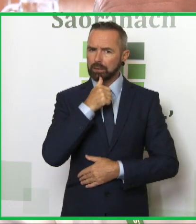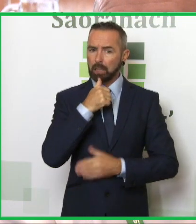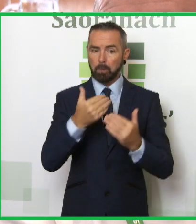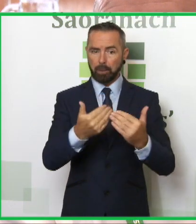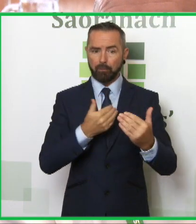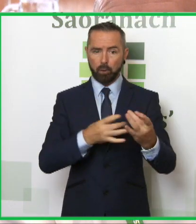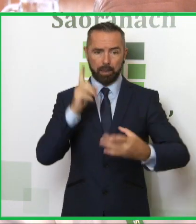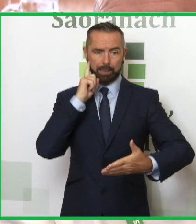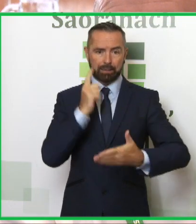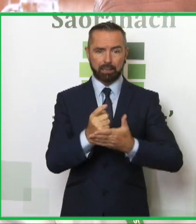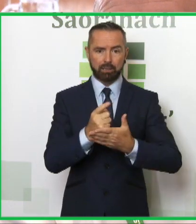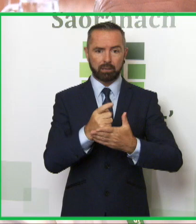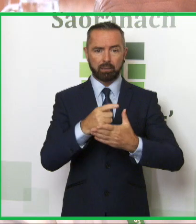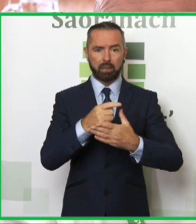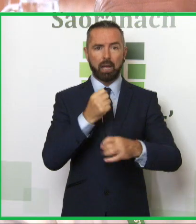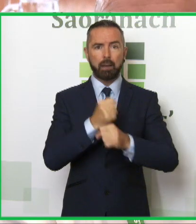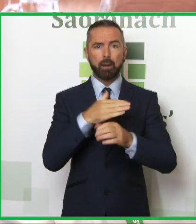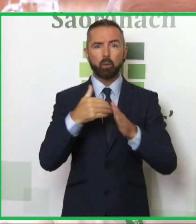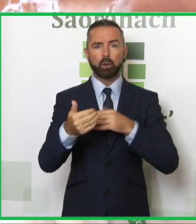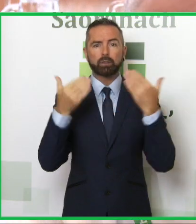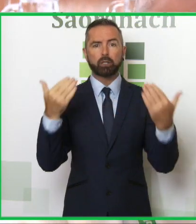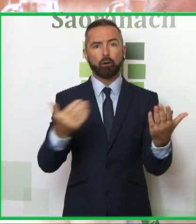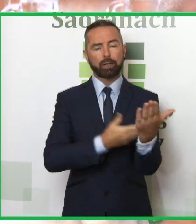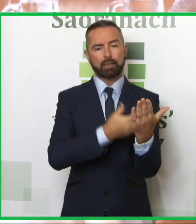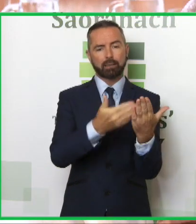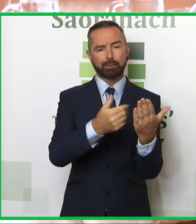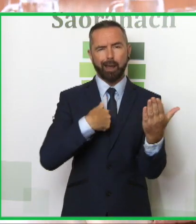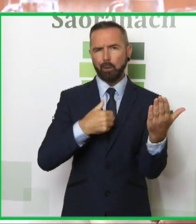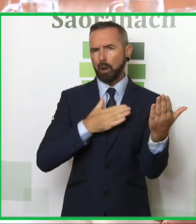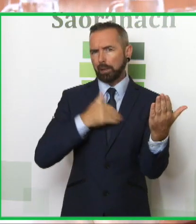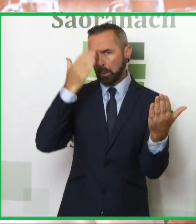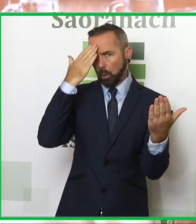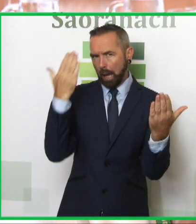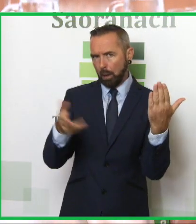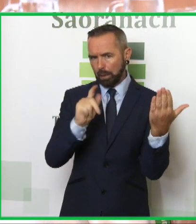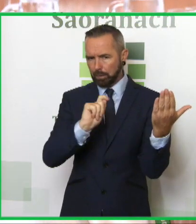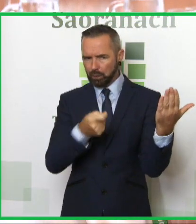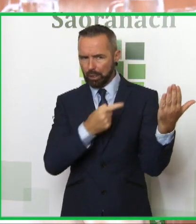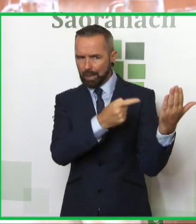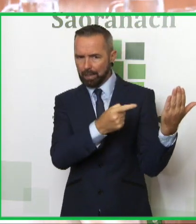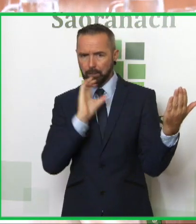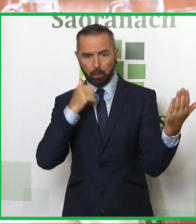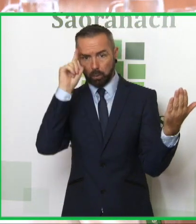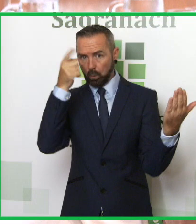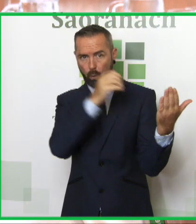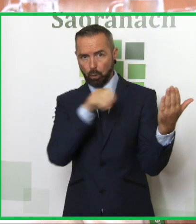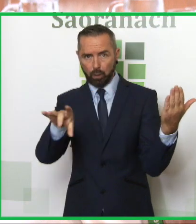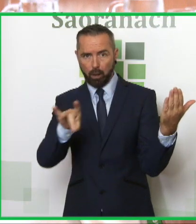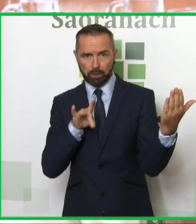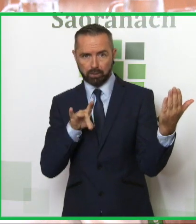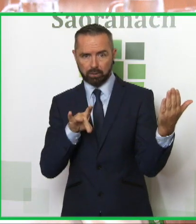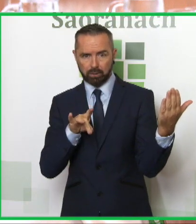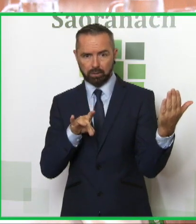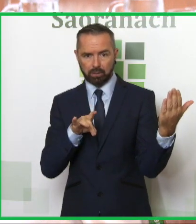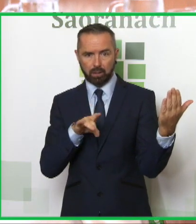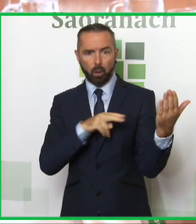Before I make a decision on what the current legislation is, I'd like to know how can we tweak that? Because there is a view, we don't want to throw the